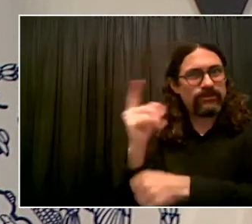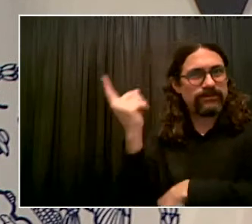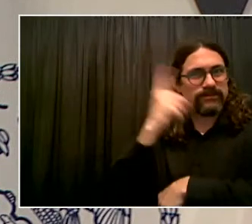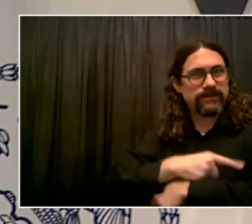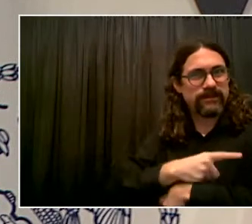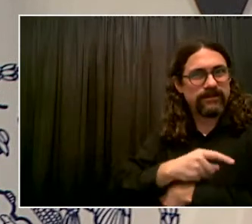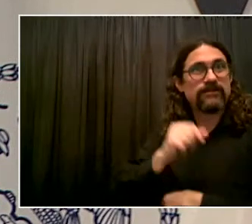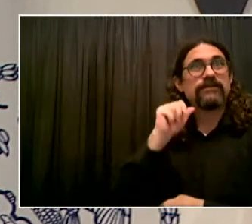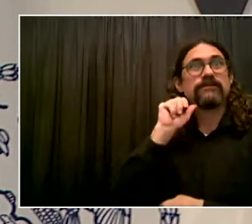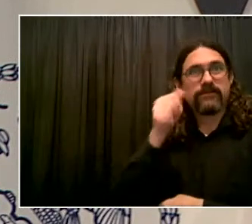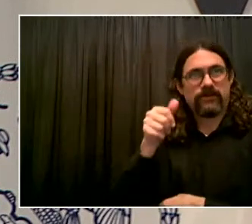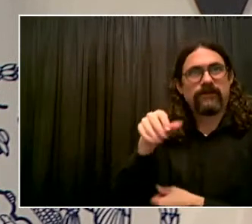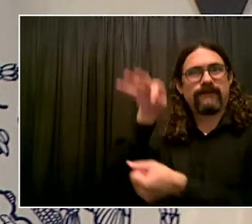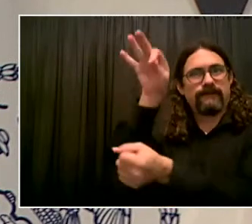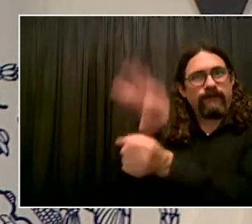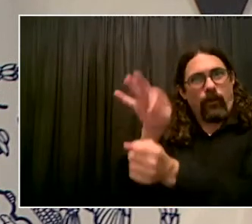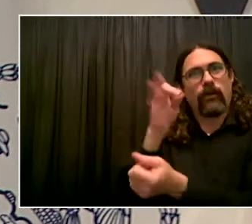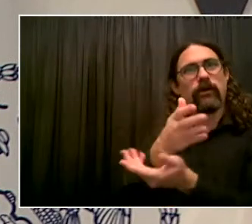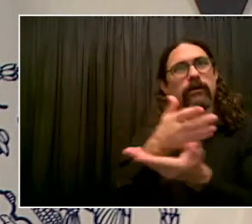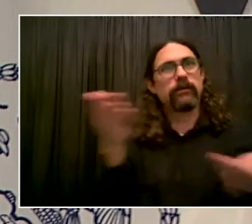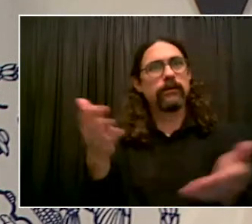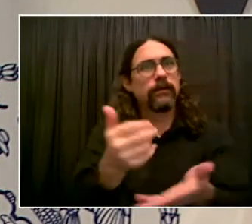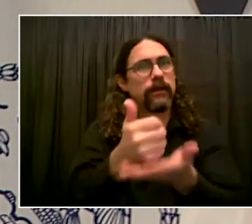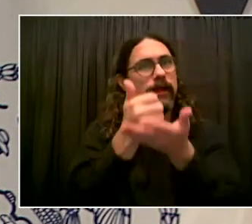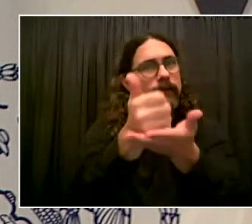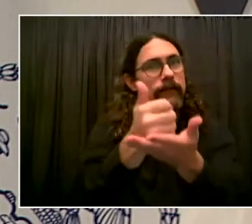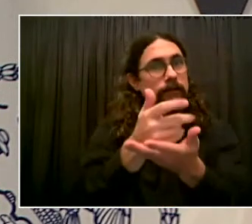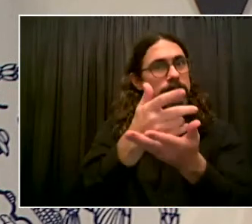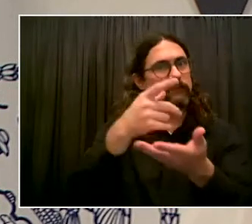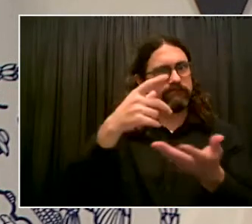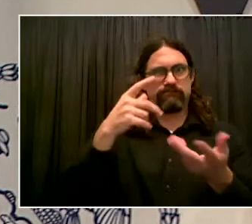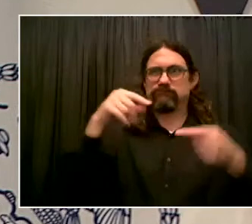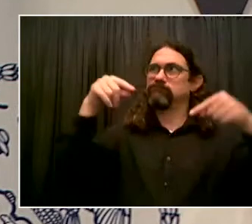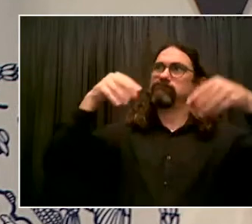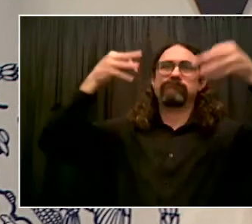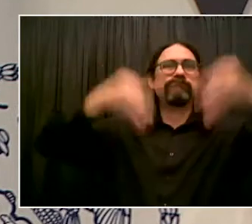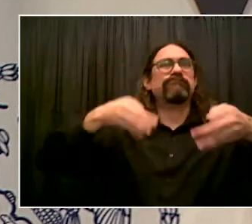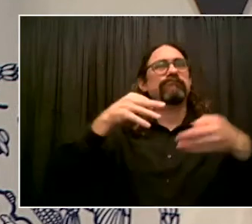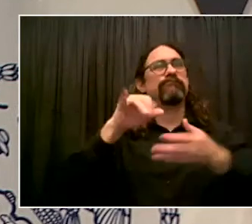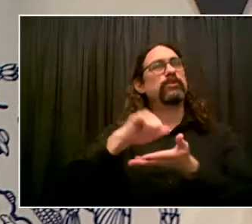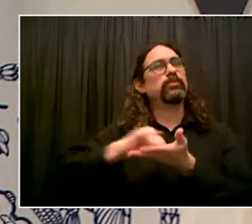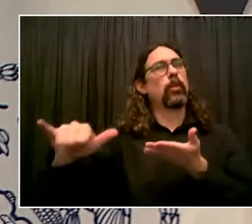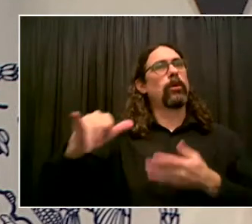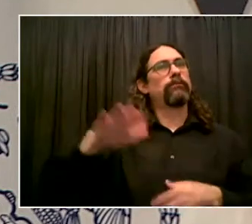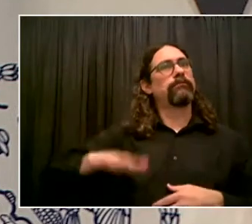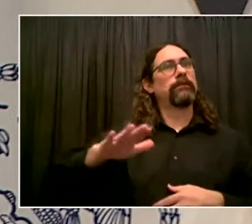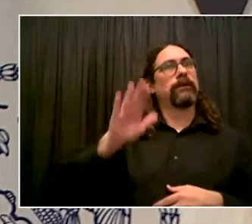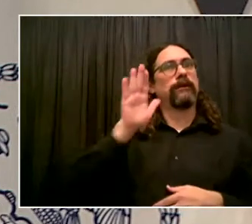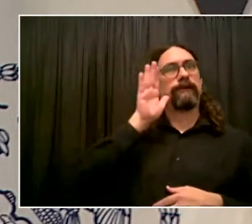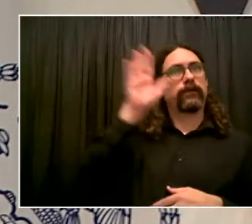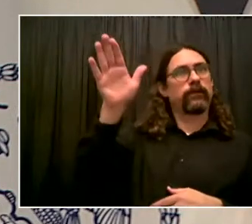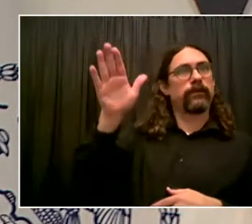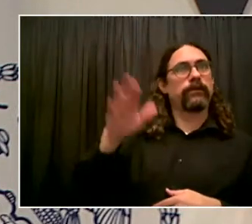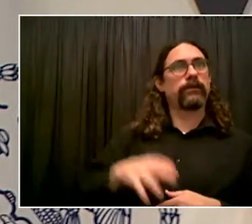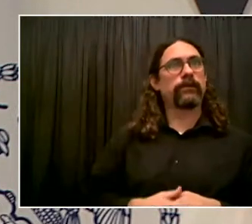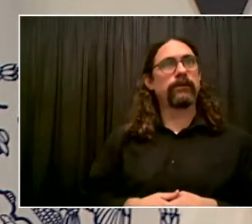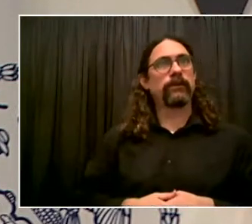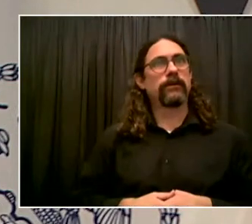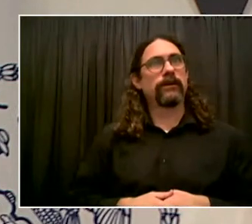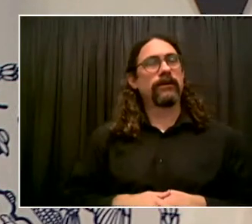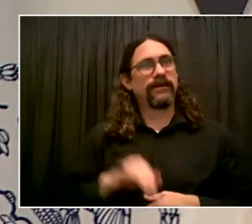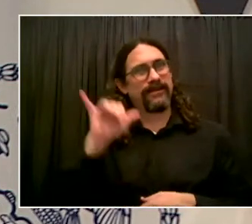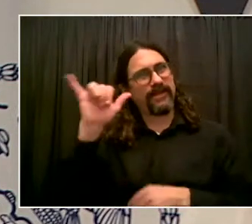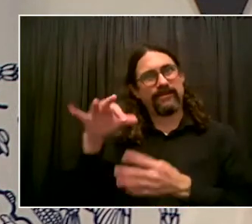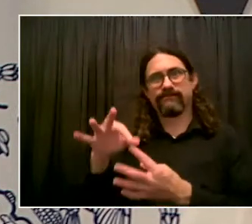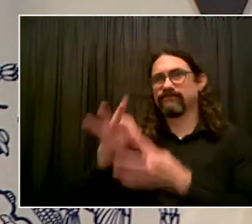our city. It's one of my favorite days of the year because there's just a lot of energy out there at the polling sites. I love early voting, but I also love the